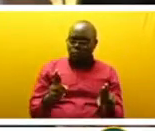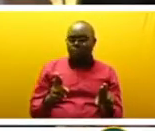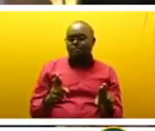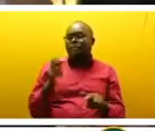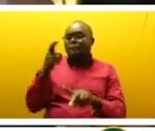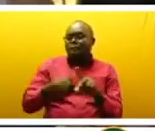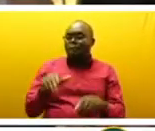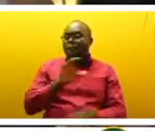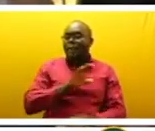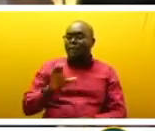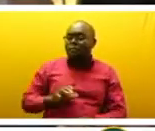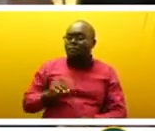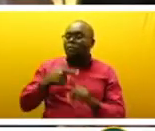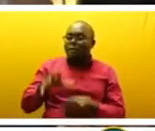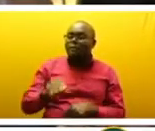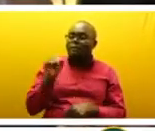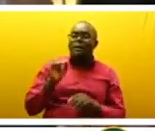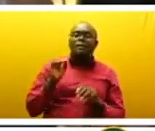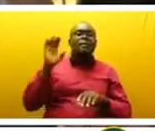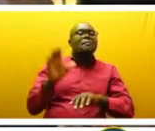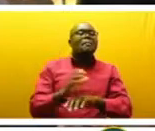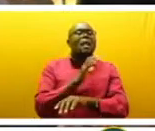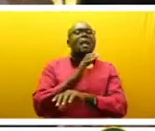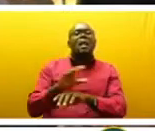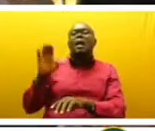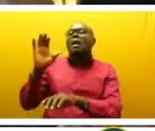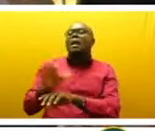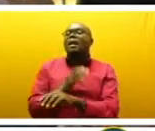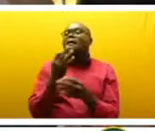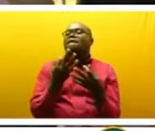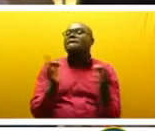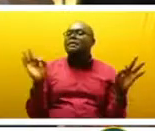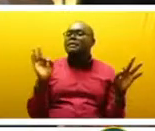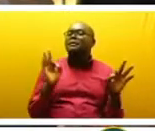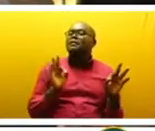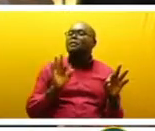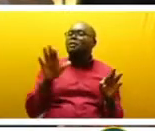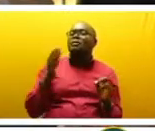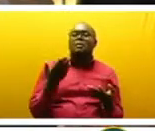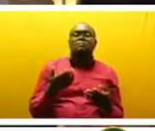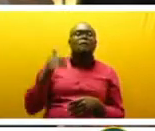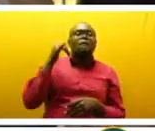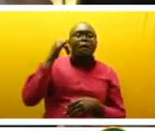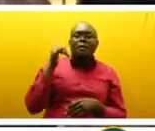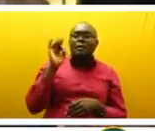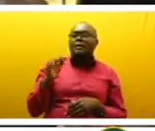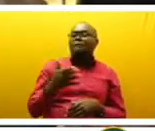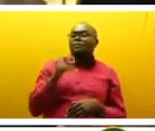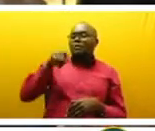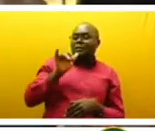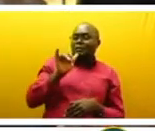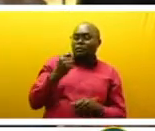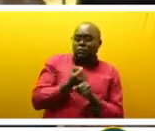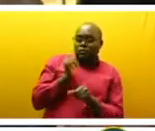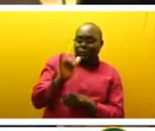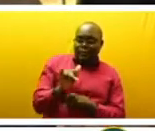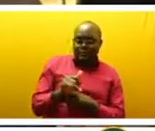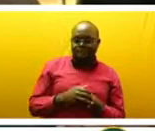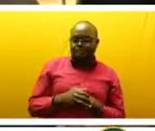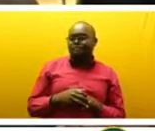the commission, but you find music that you could play very freely on your own devices if you wanted to.